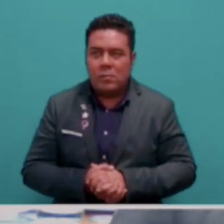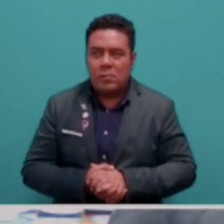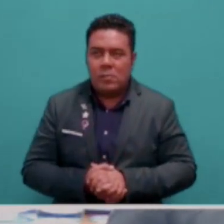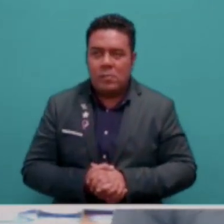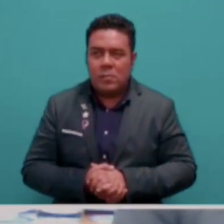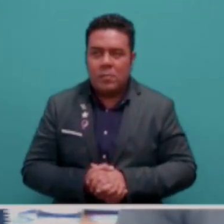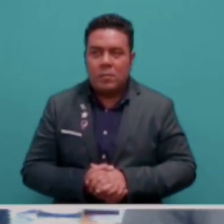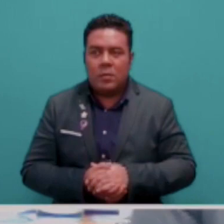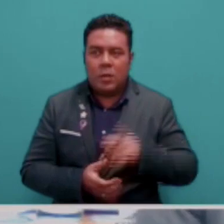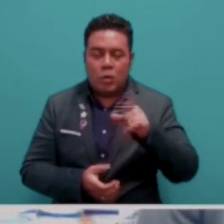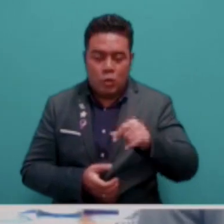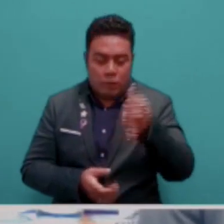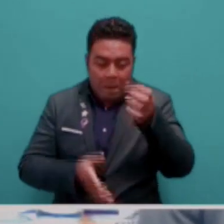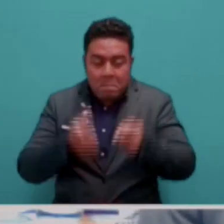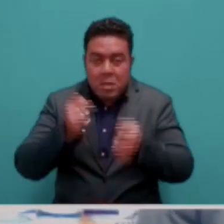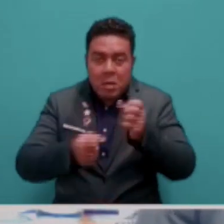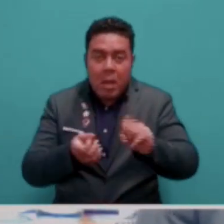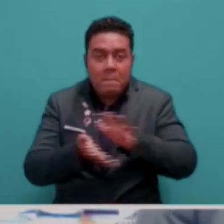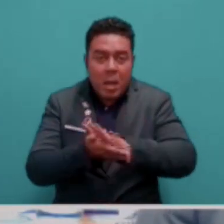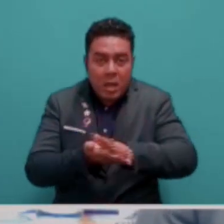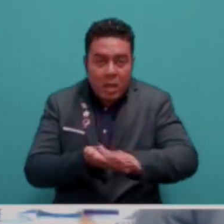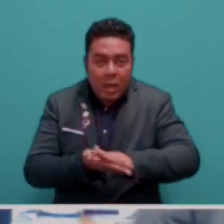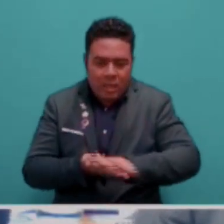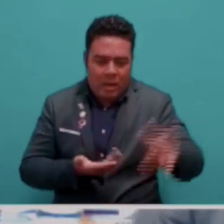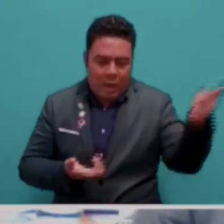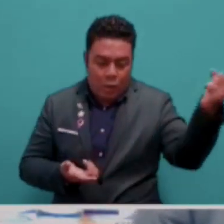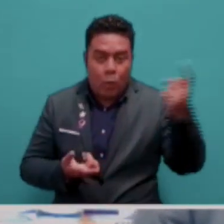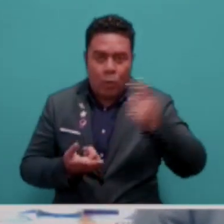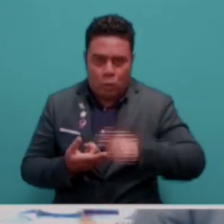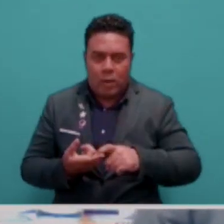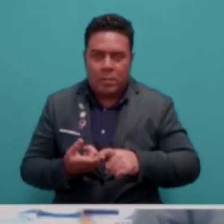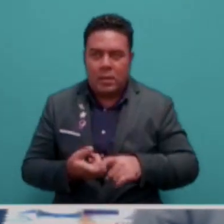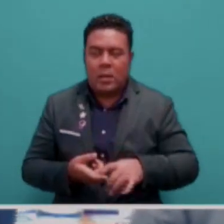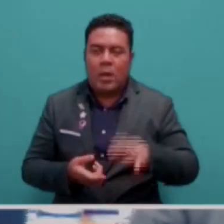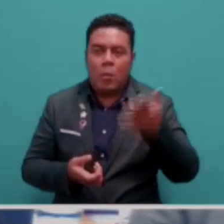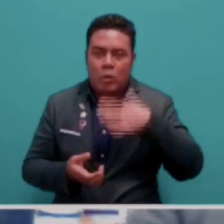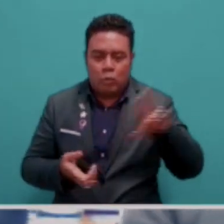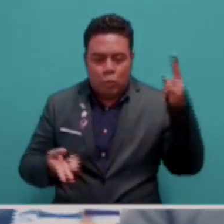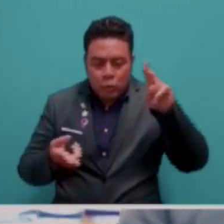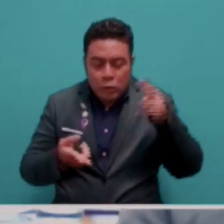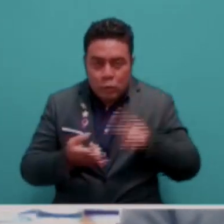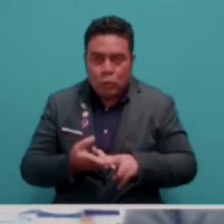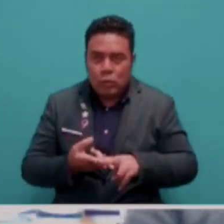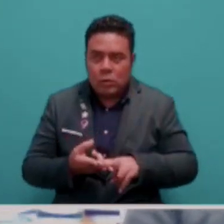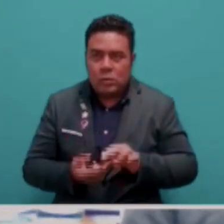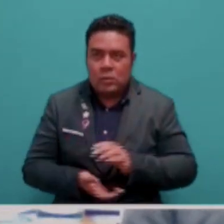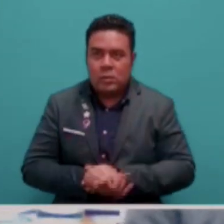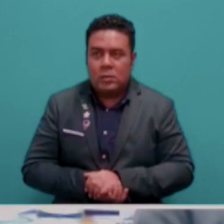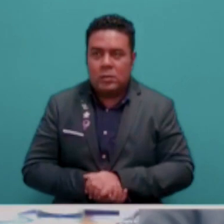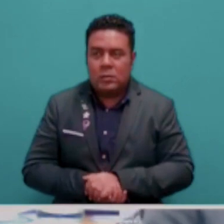You've milked the system dry, and then you want to come into this House and want to reduce it.